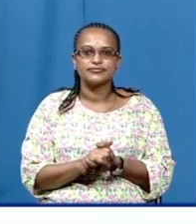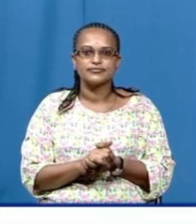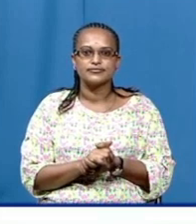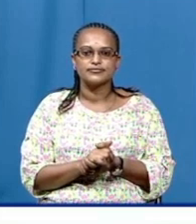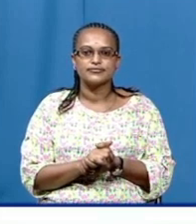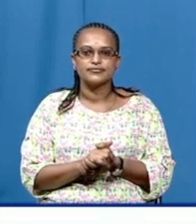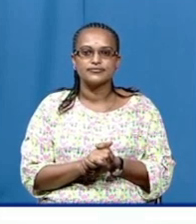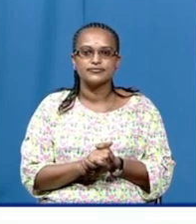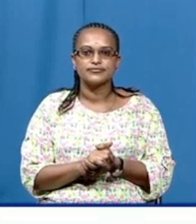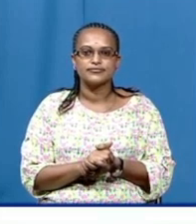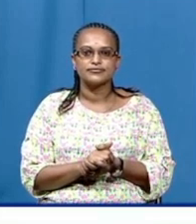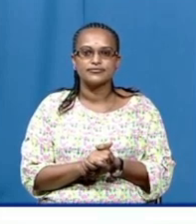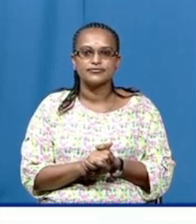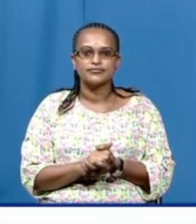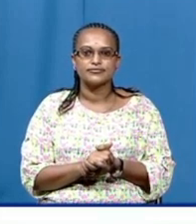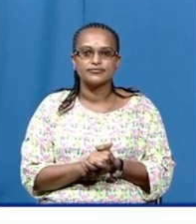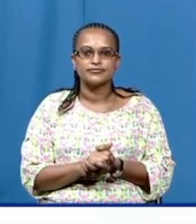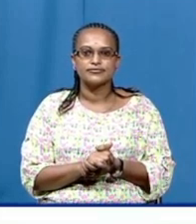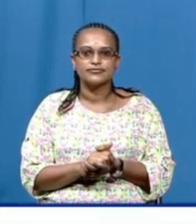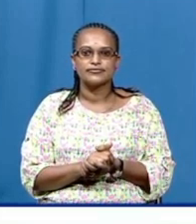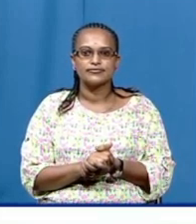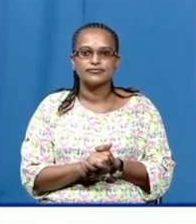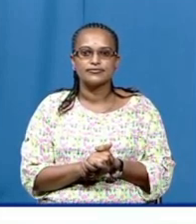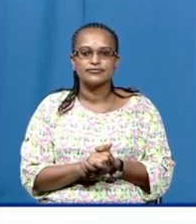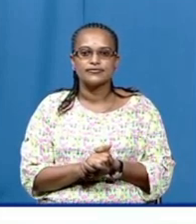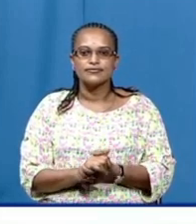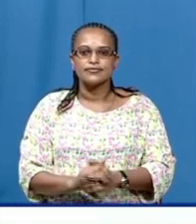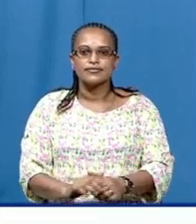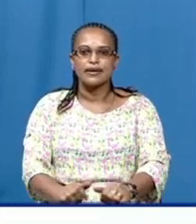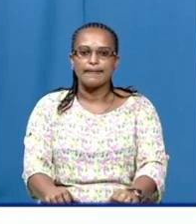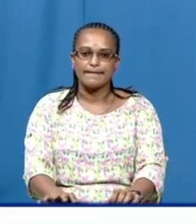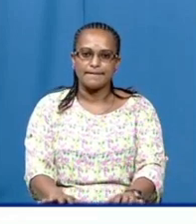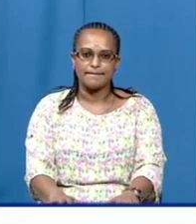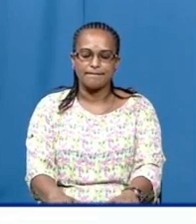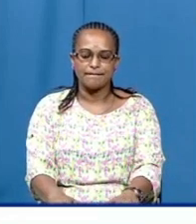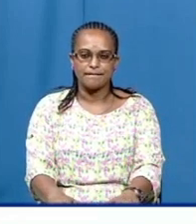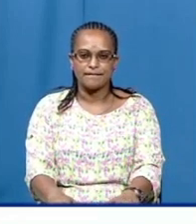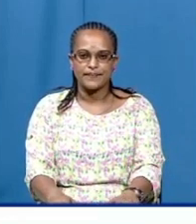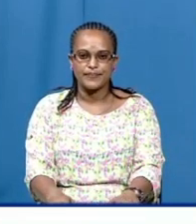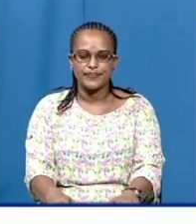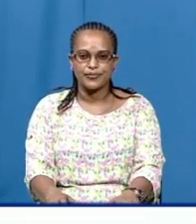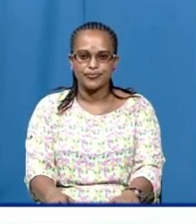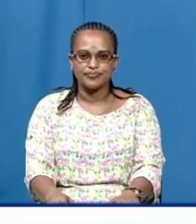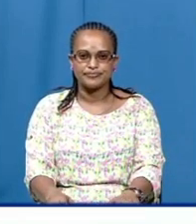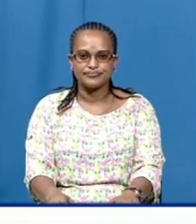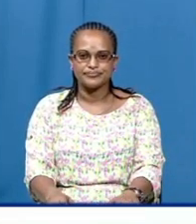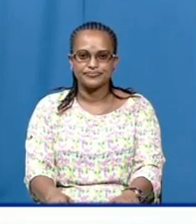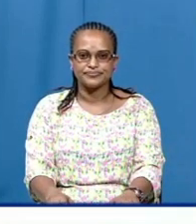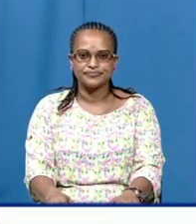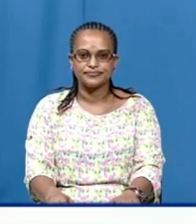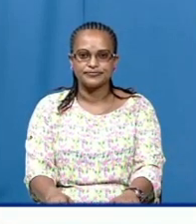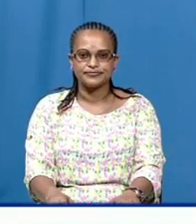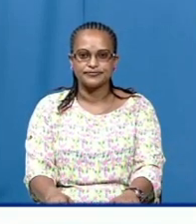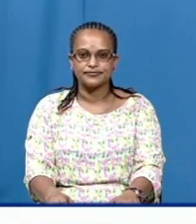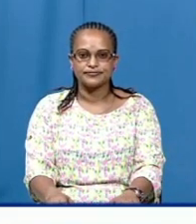My clarion call is for us to continue to work towards the full